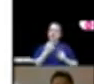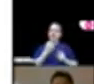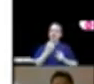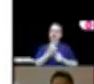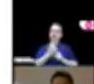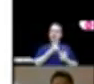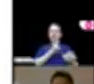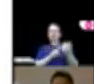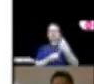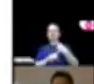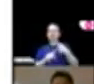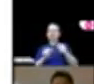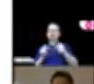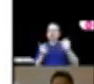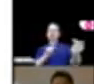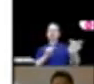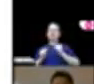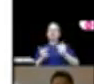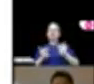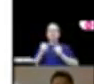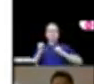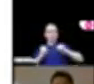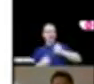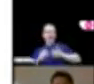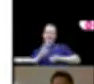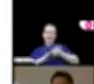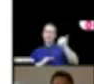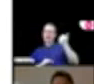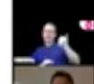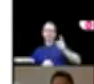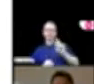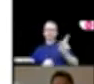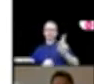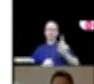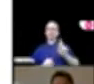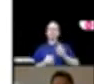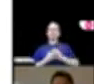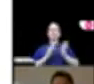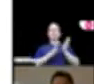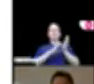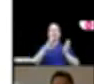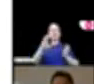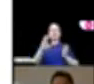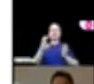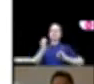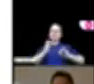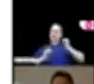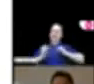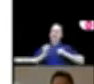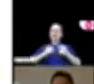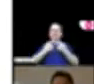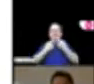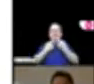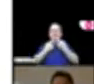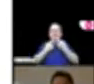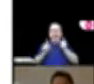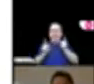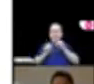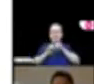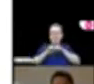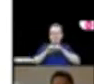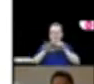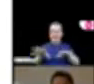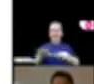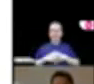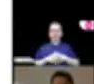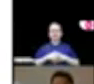of the controversy. The then Manchester Pride chief, they released a statement basically belittling queer